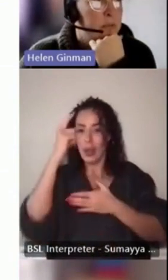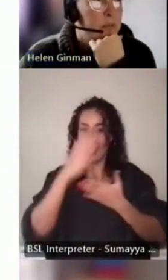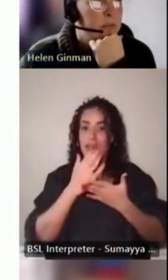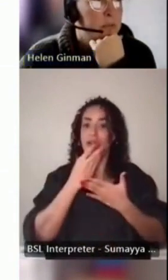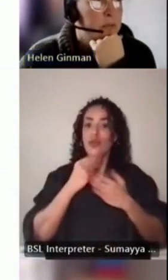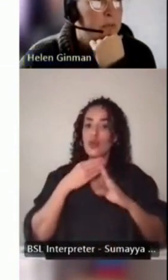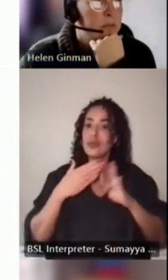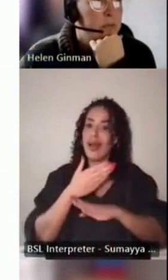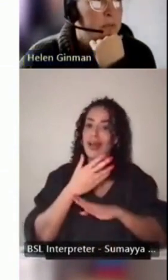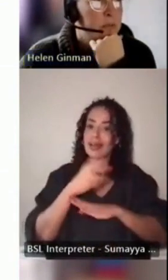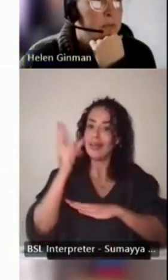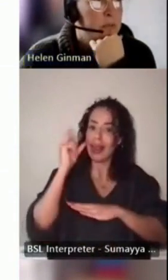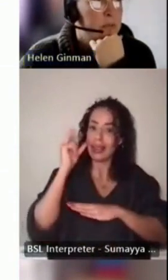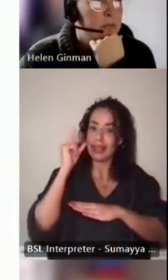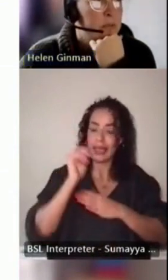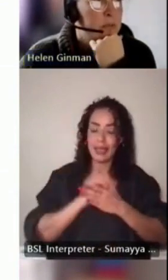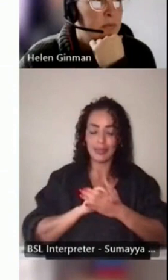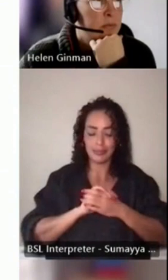other.